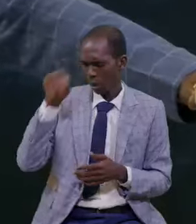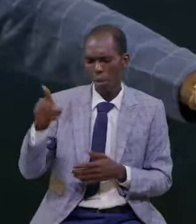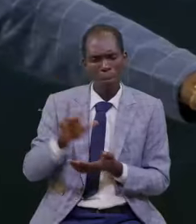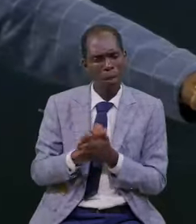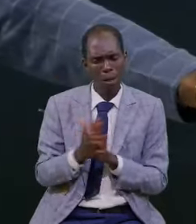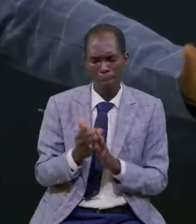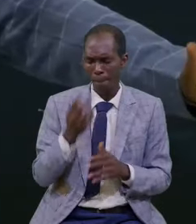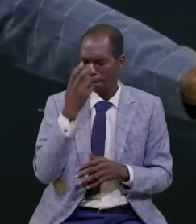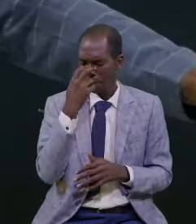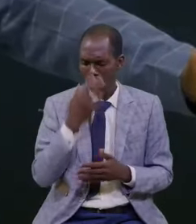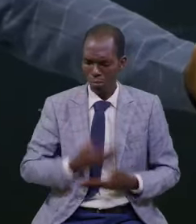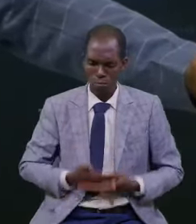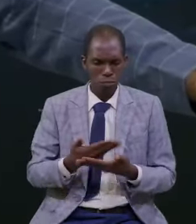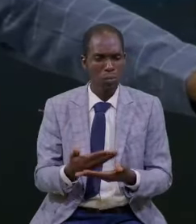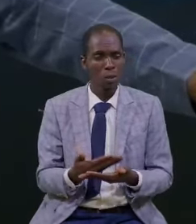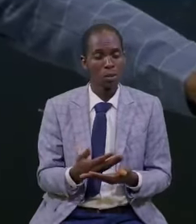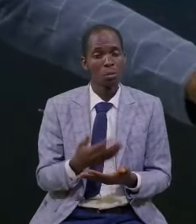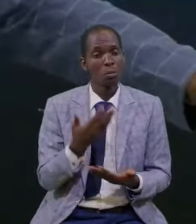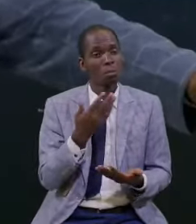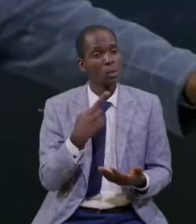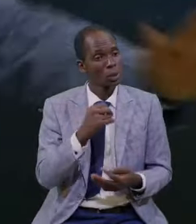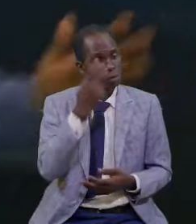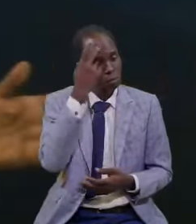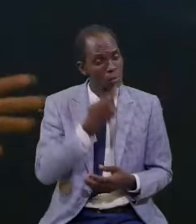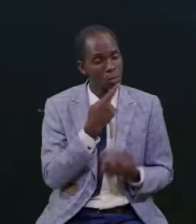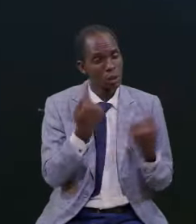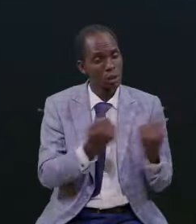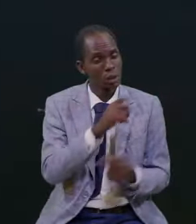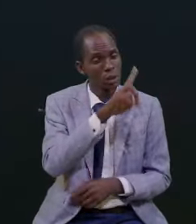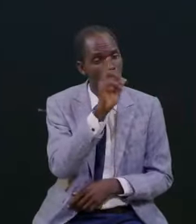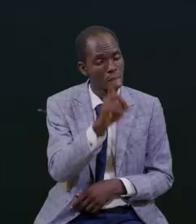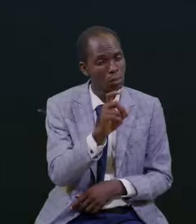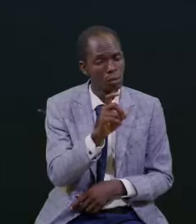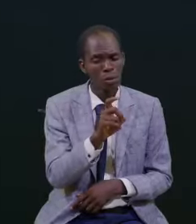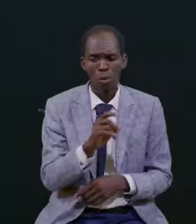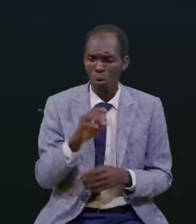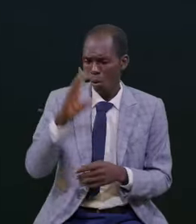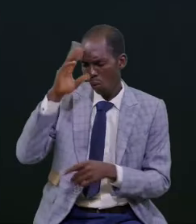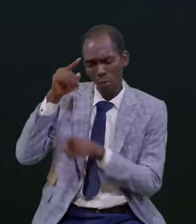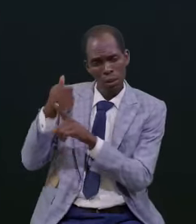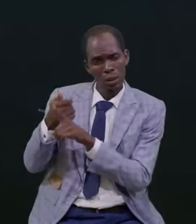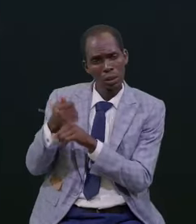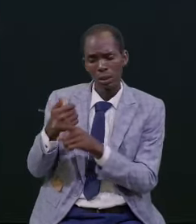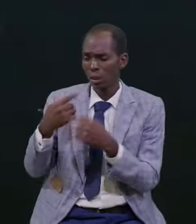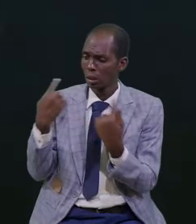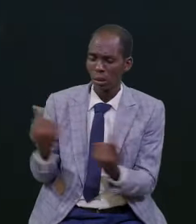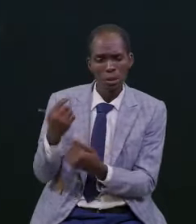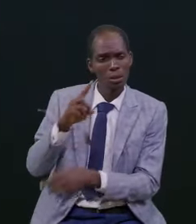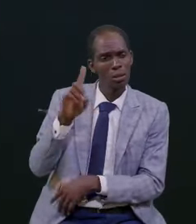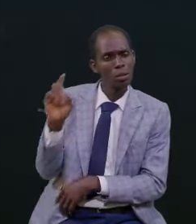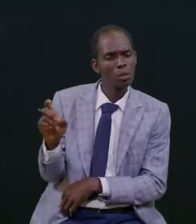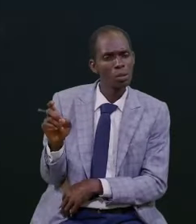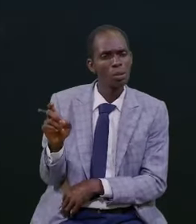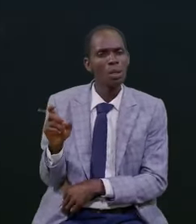sin of the parents? Was it his own sin? And